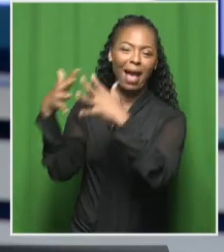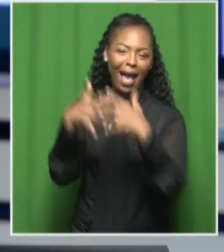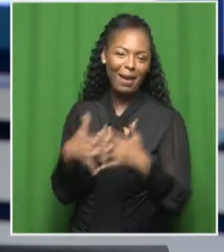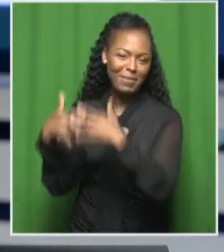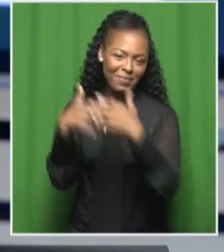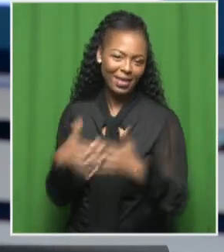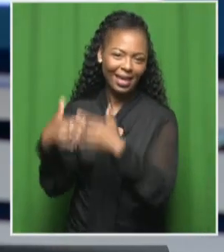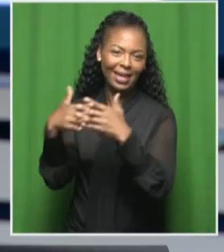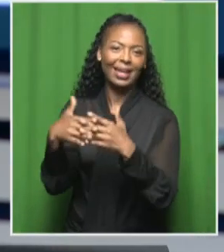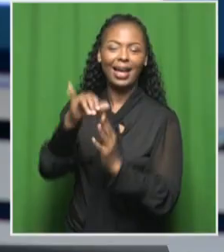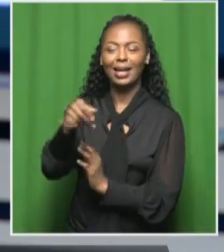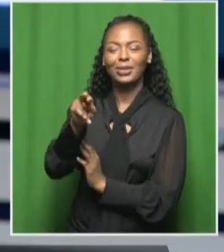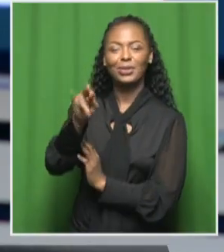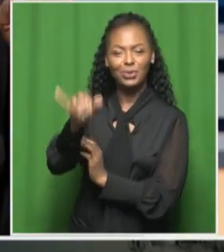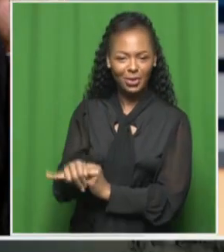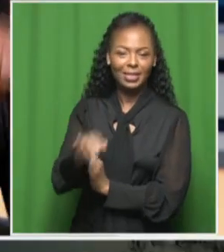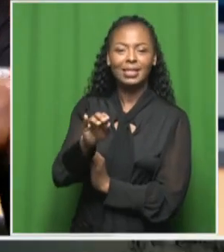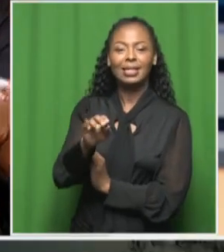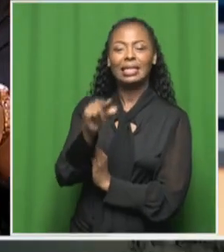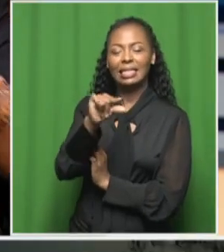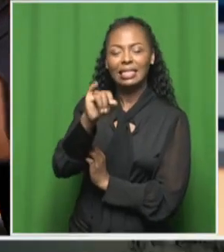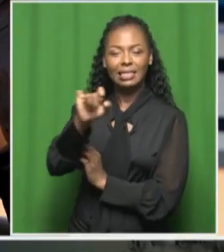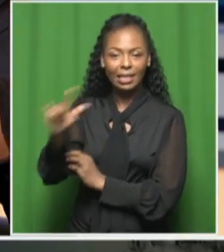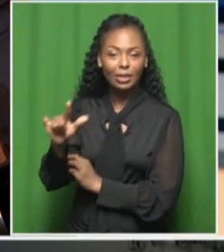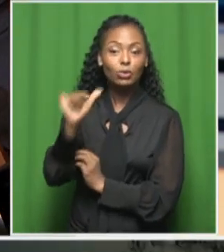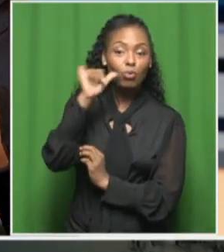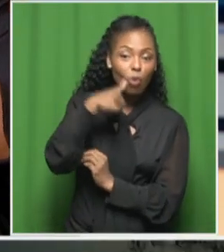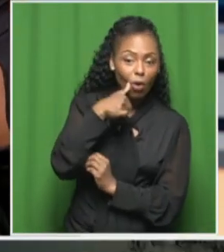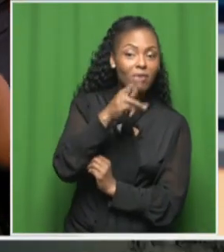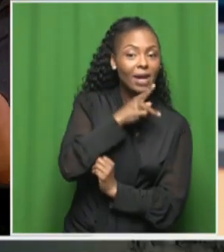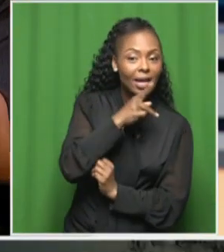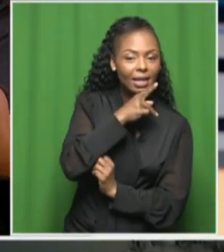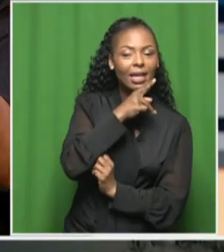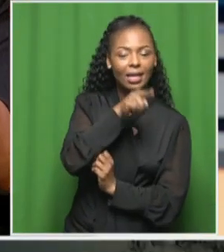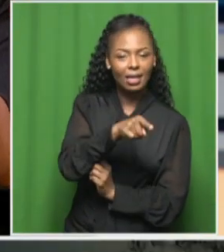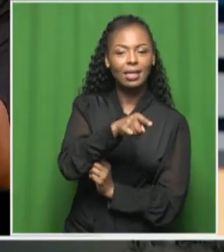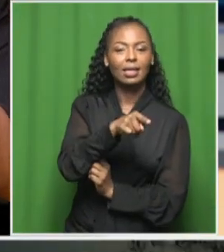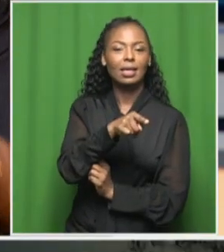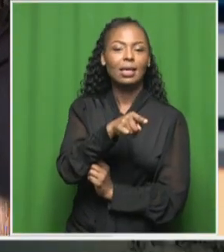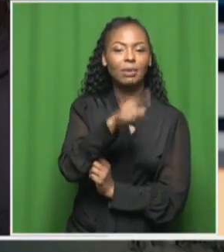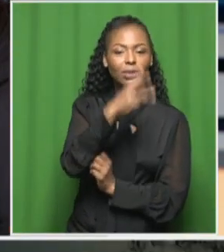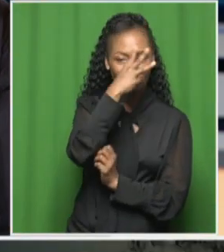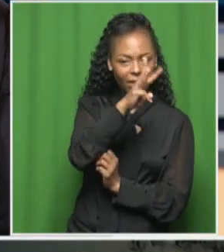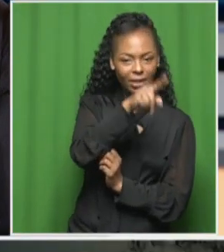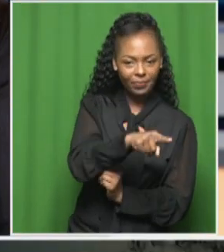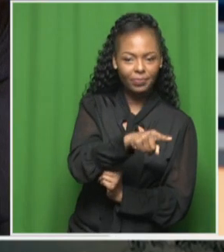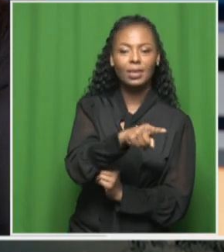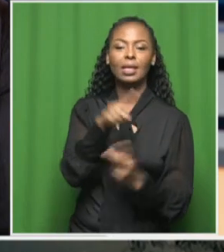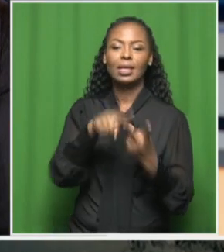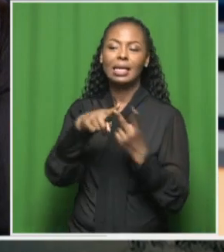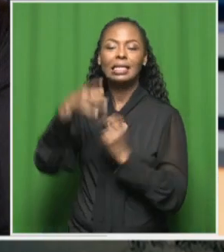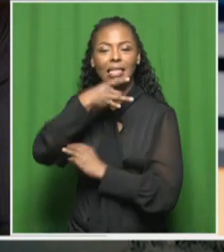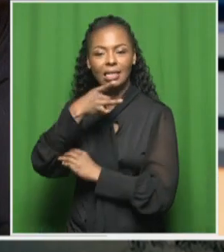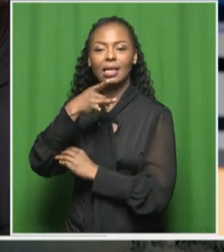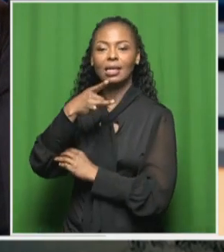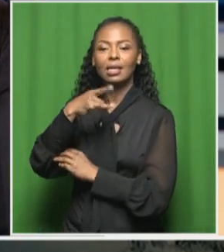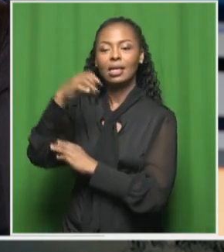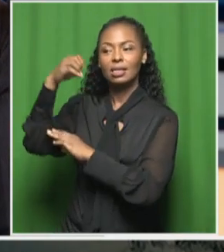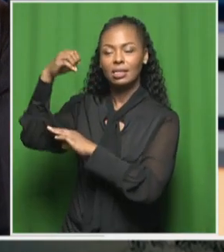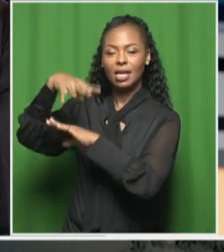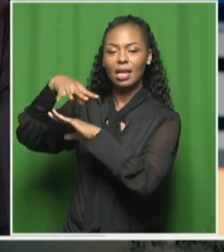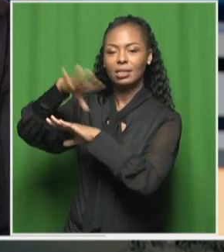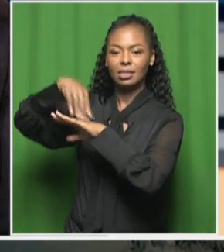and he's in the country to perform 2 evenings. That's tomorrow at Sunbet Arena, on Saturday at Sun City. And, of course,